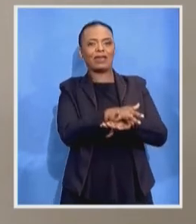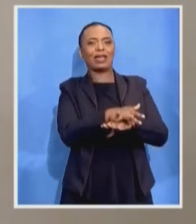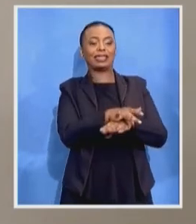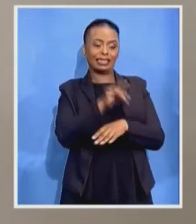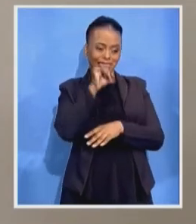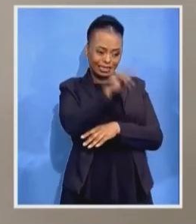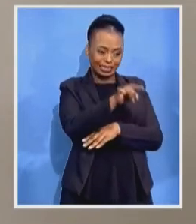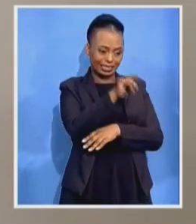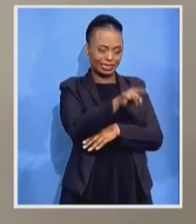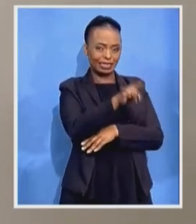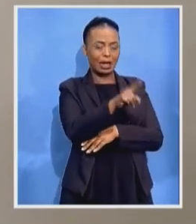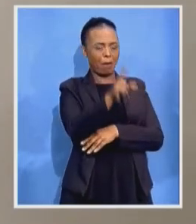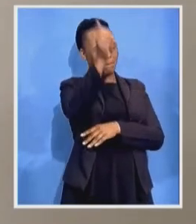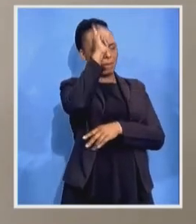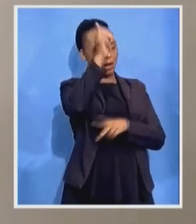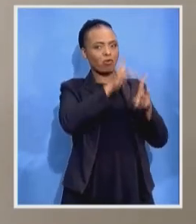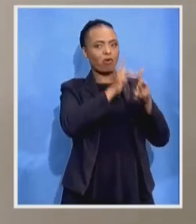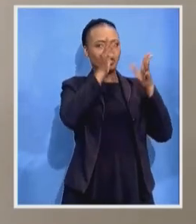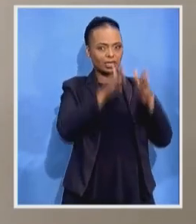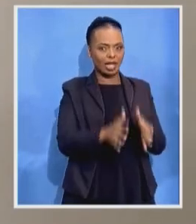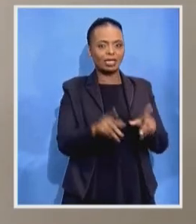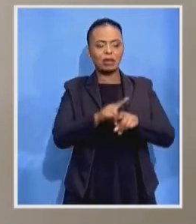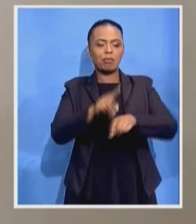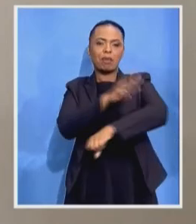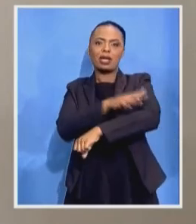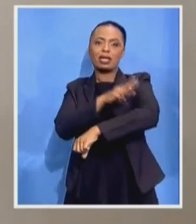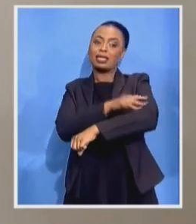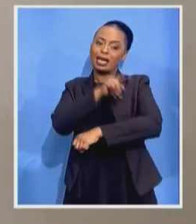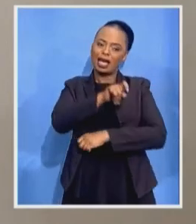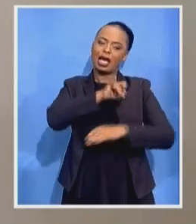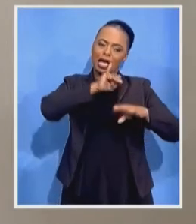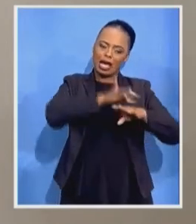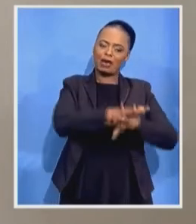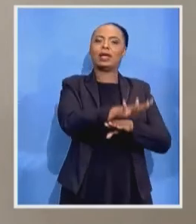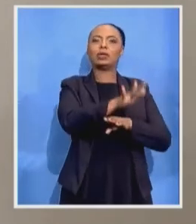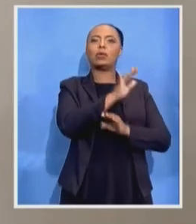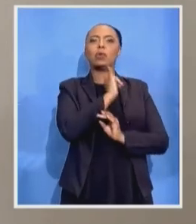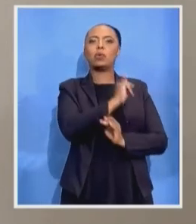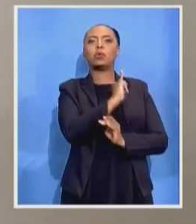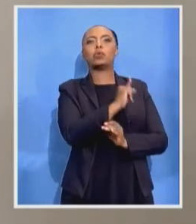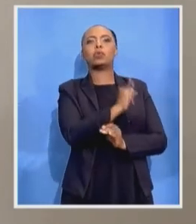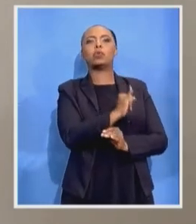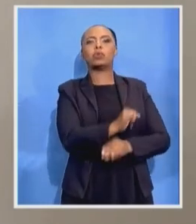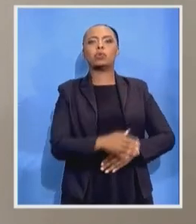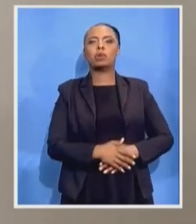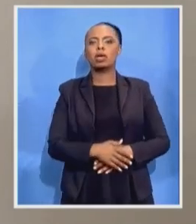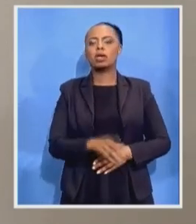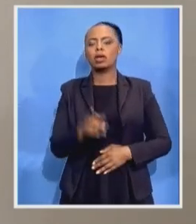managers that we so carefully sought to nurture and grow since